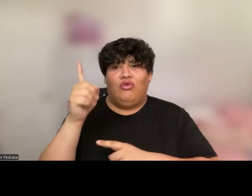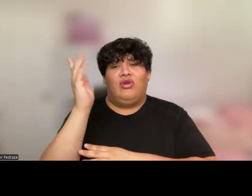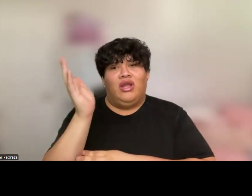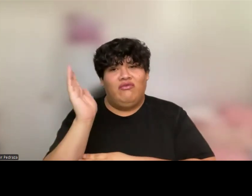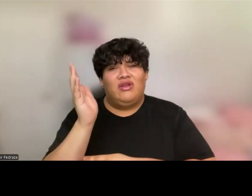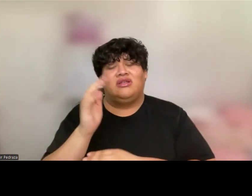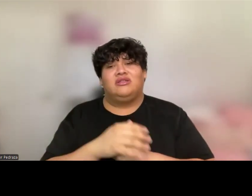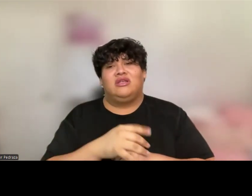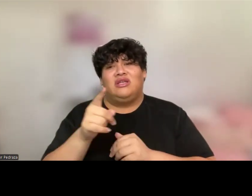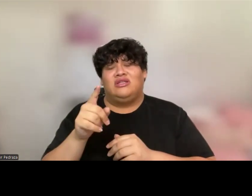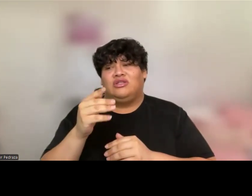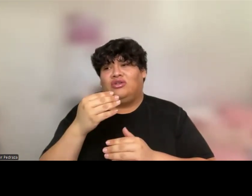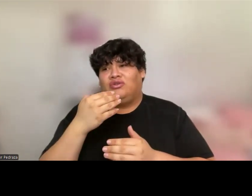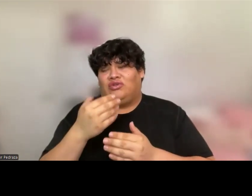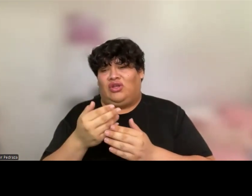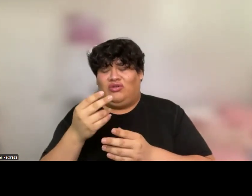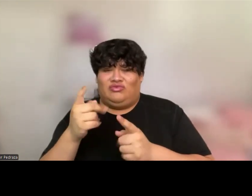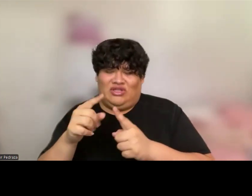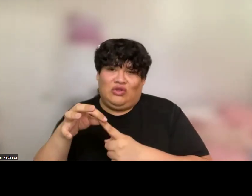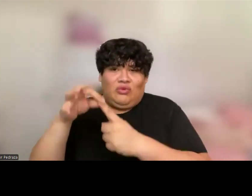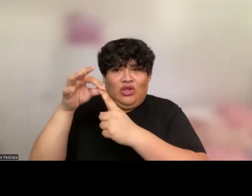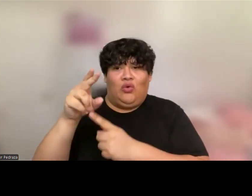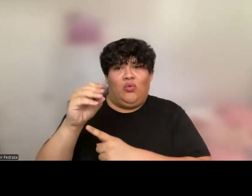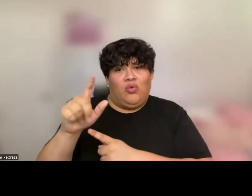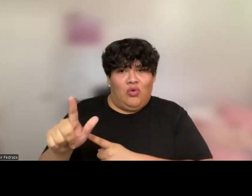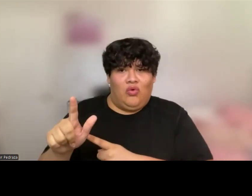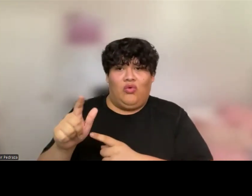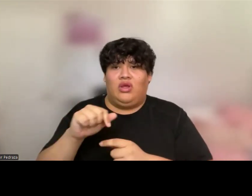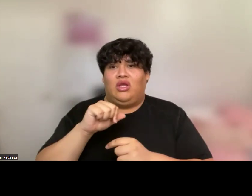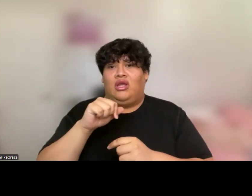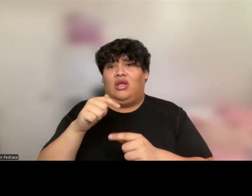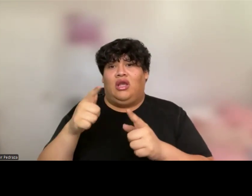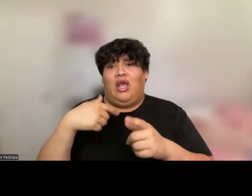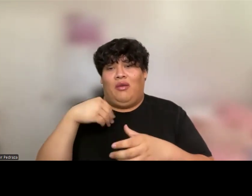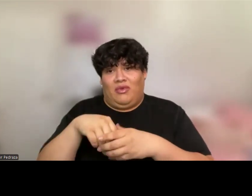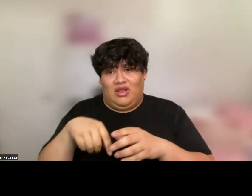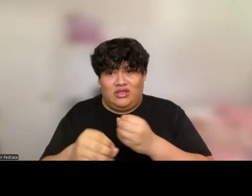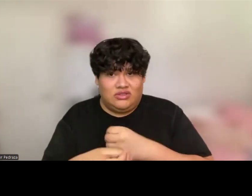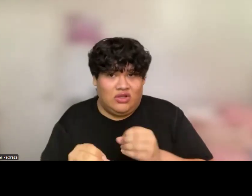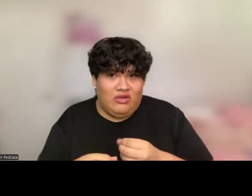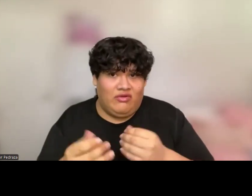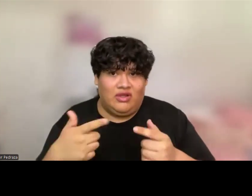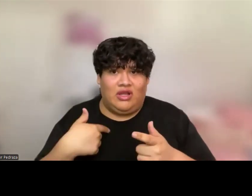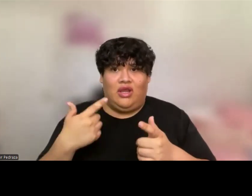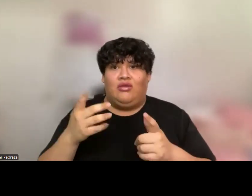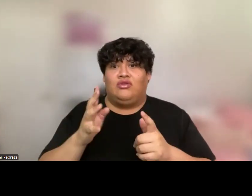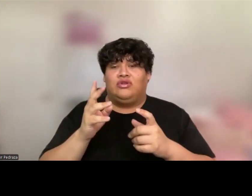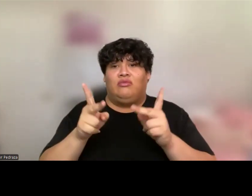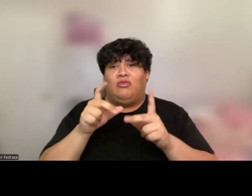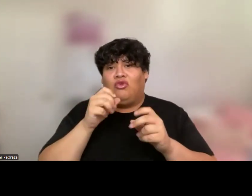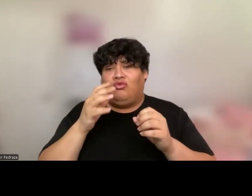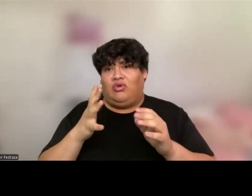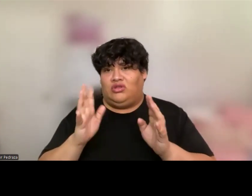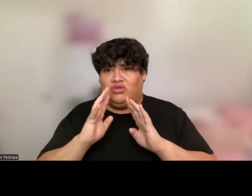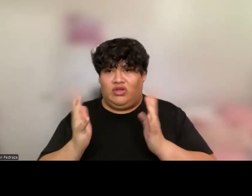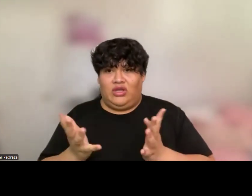very unique role within the state, and it is not like I'm in this office, I'm the person who gets to talk, but we have an